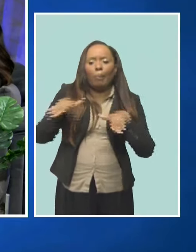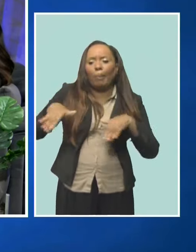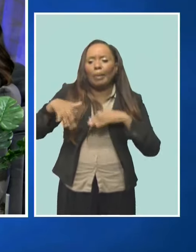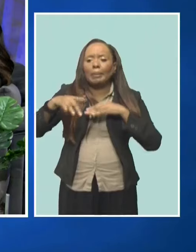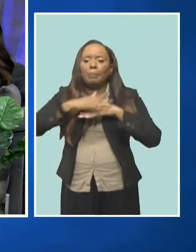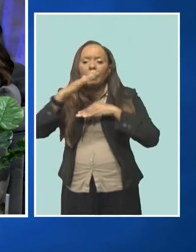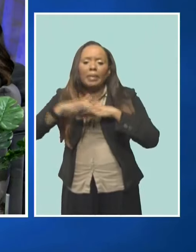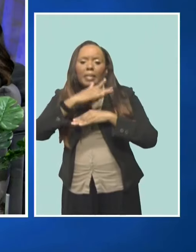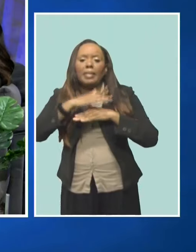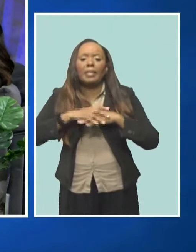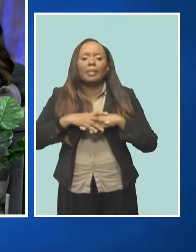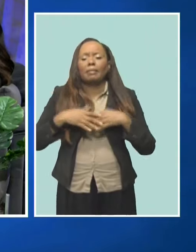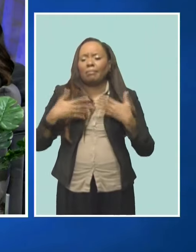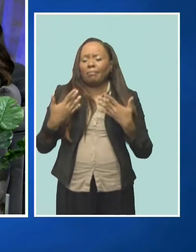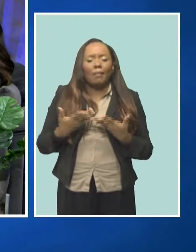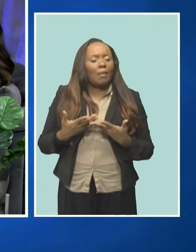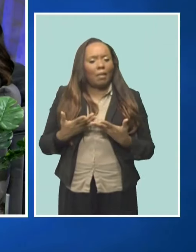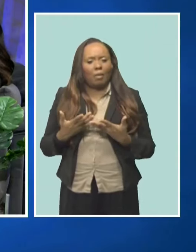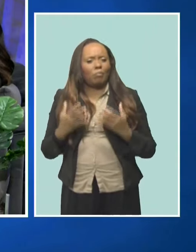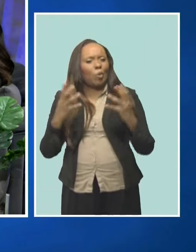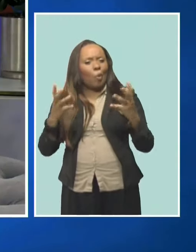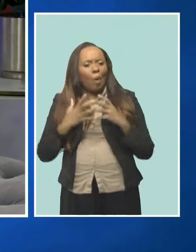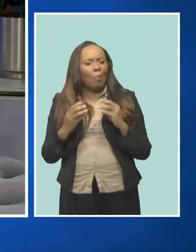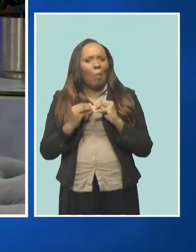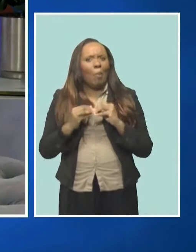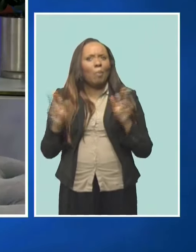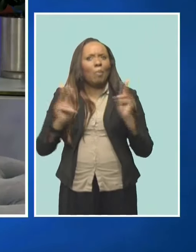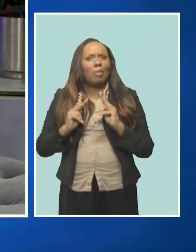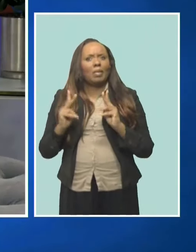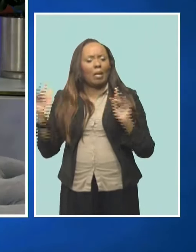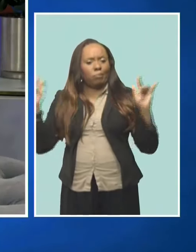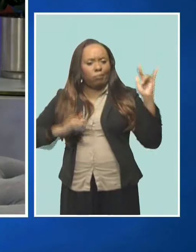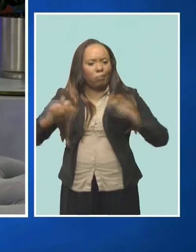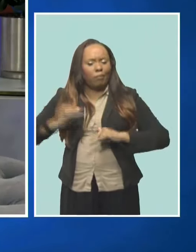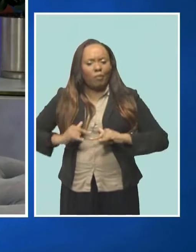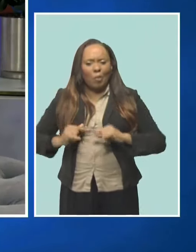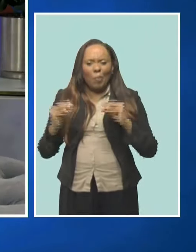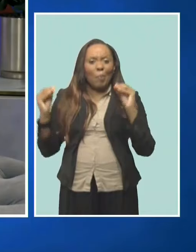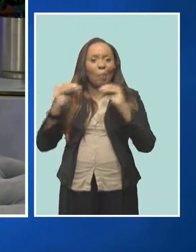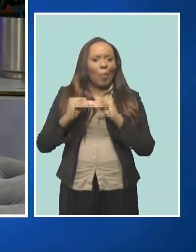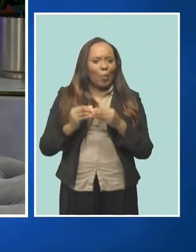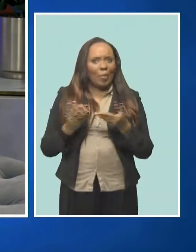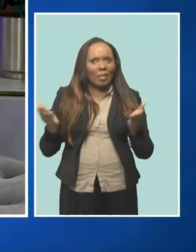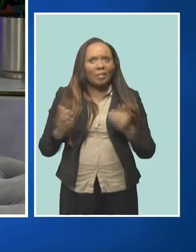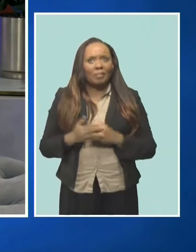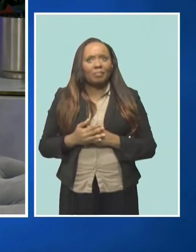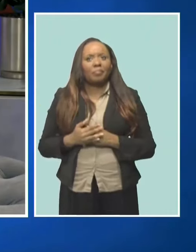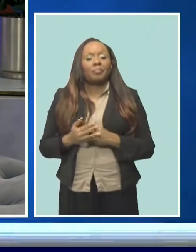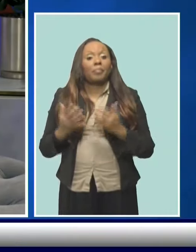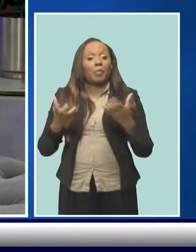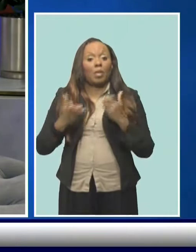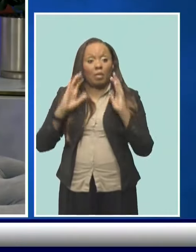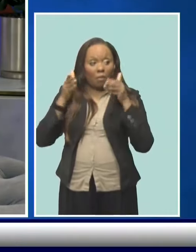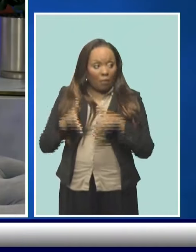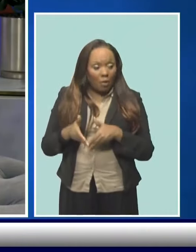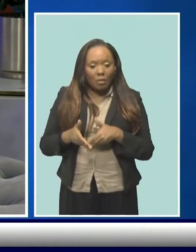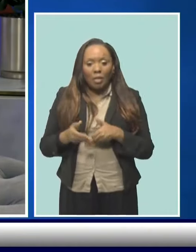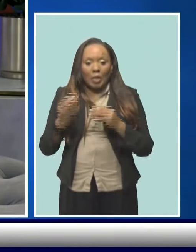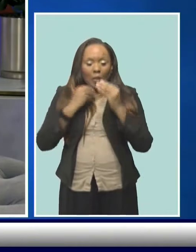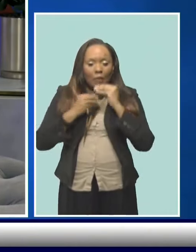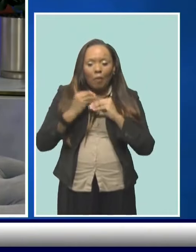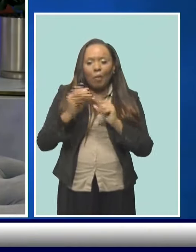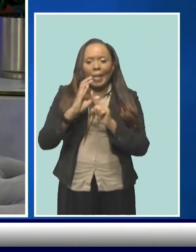persons here to Barbados. So now we're going to focus more on culinary or gastronomy tourism, where